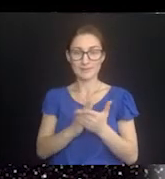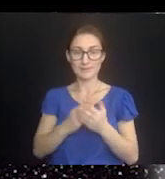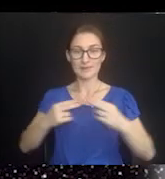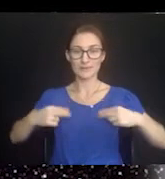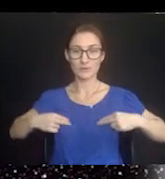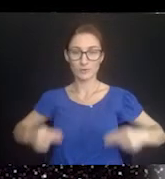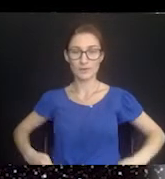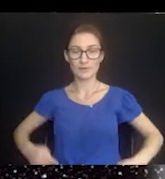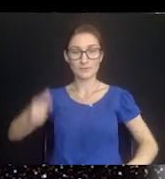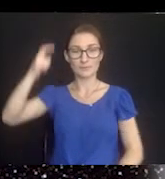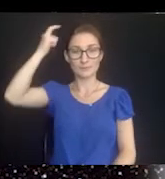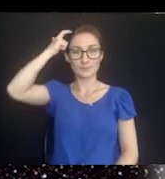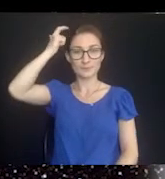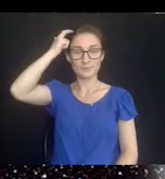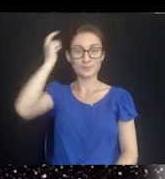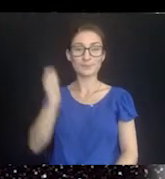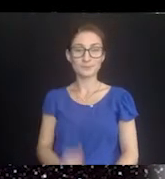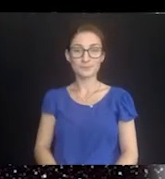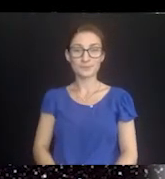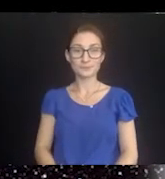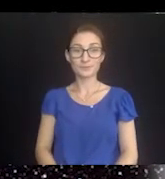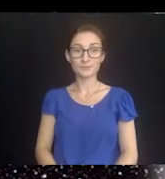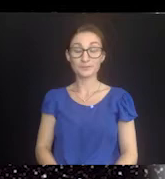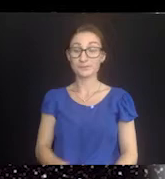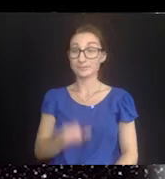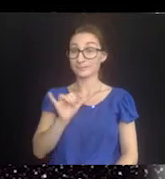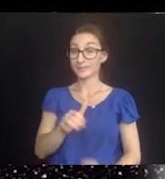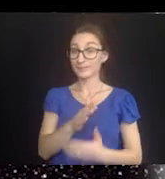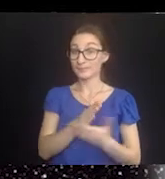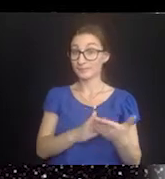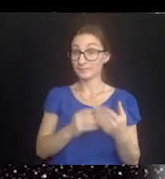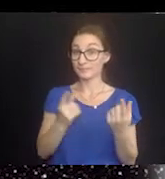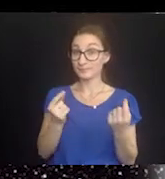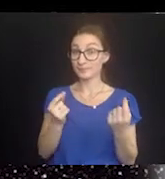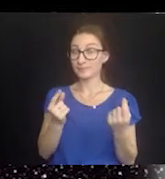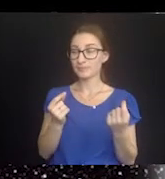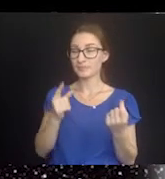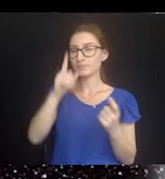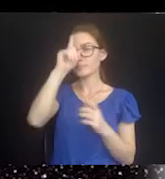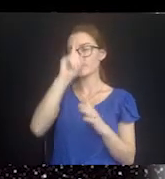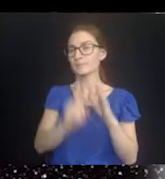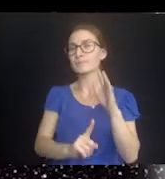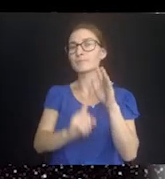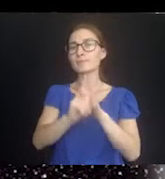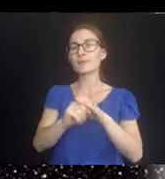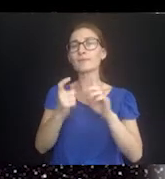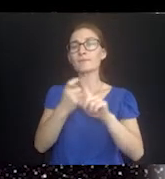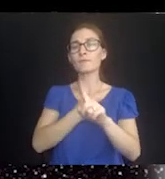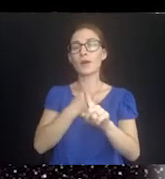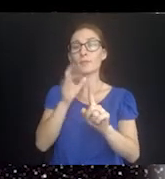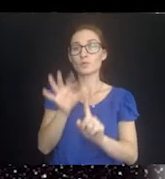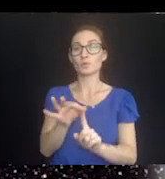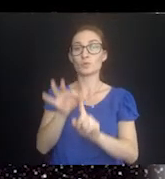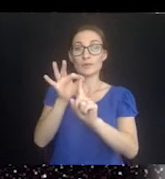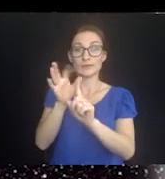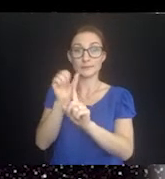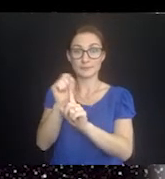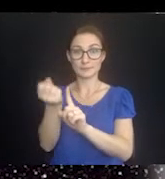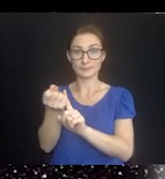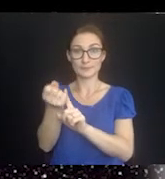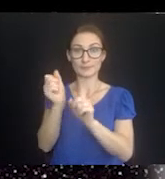In my opinion, it has to do with one particular aspect of the human brain. And that